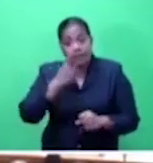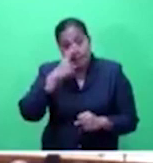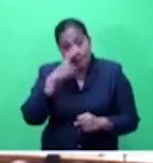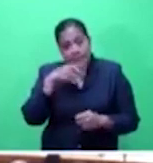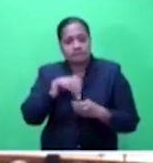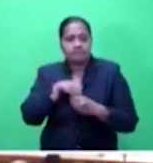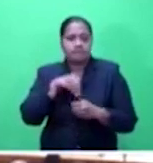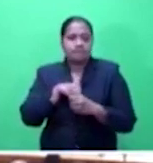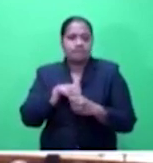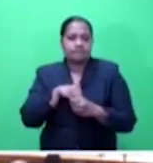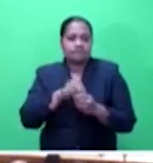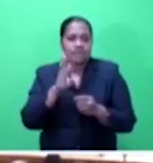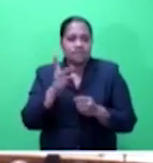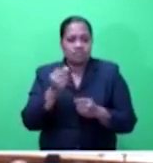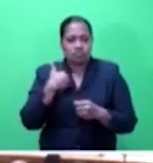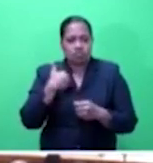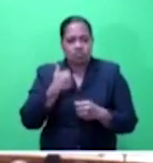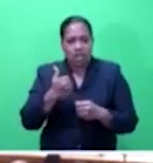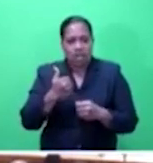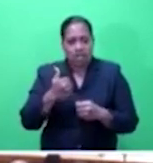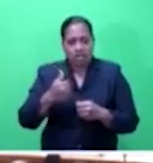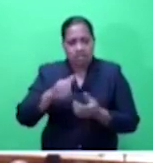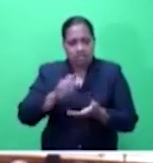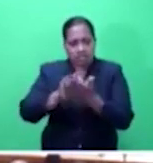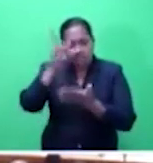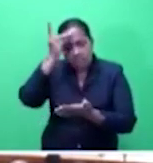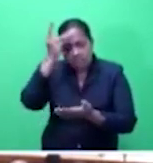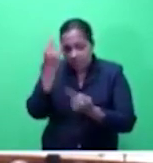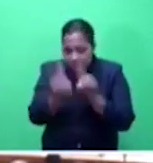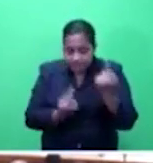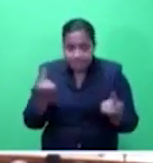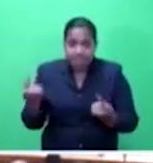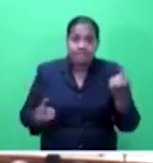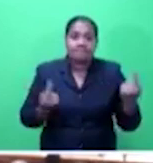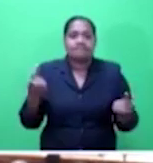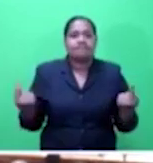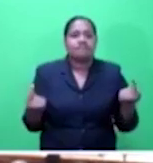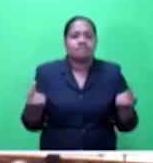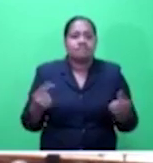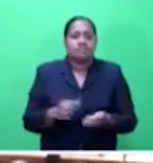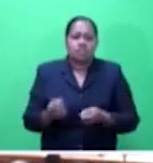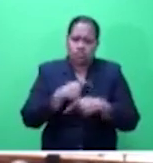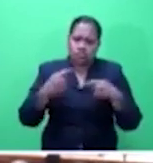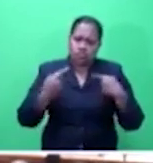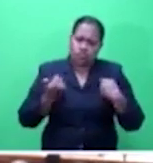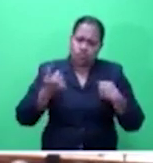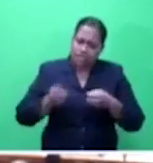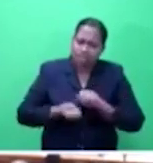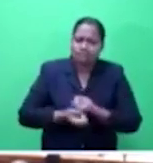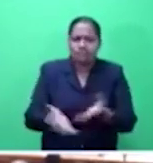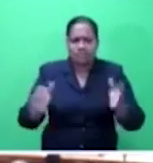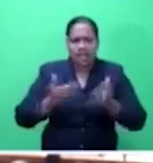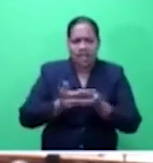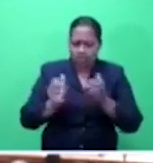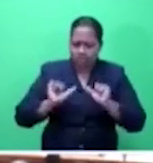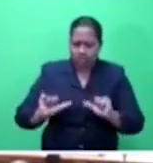some supposedly well-educated individuals continue violating the strict measures we've instituted and the virus spreads further,